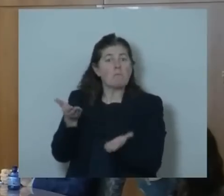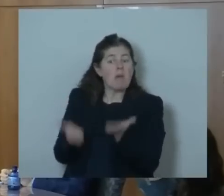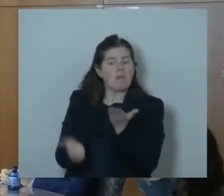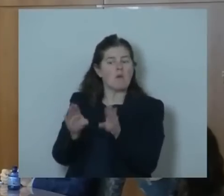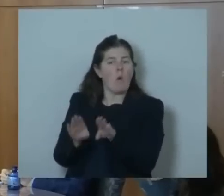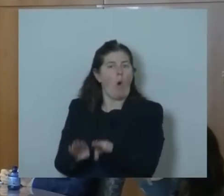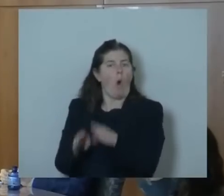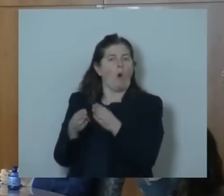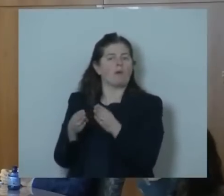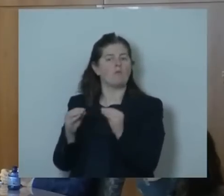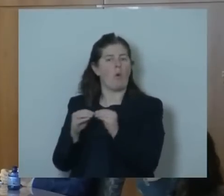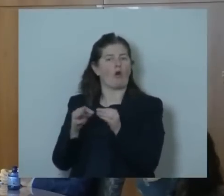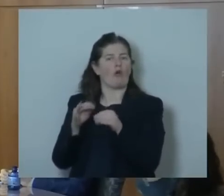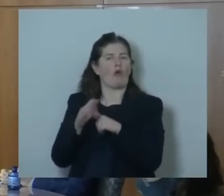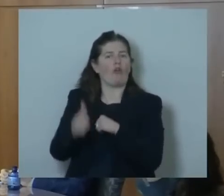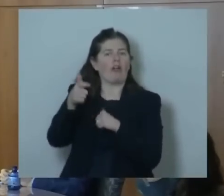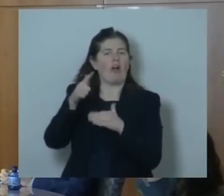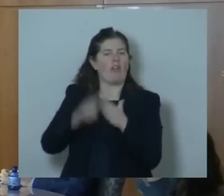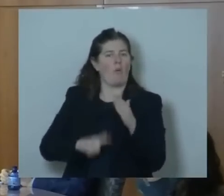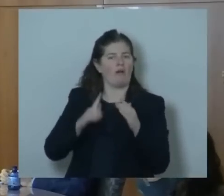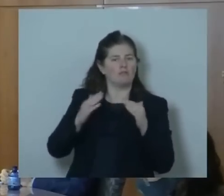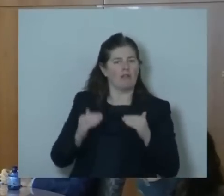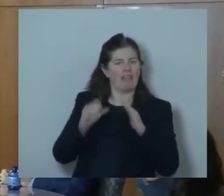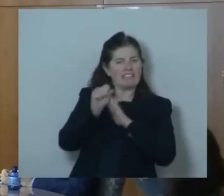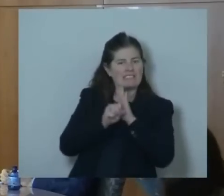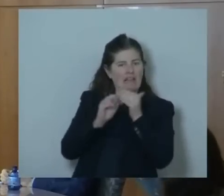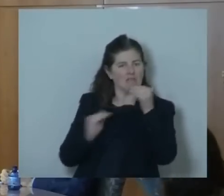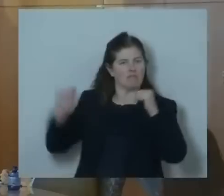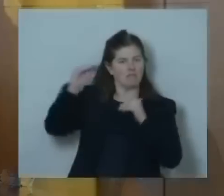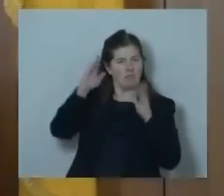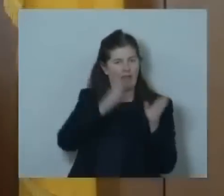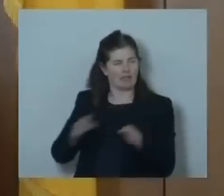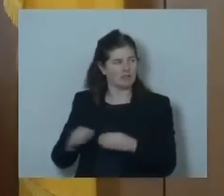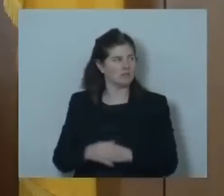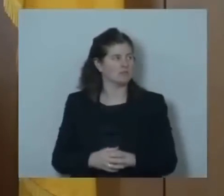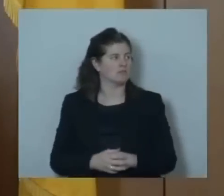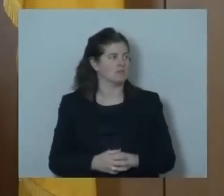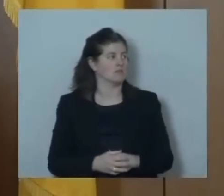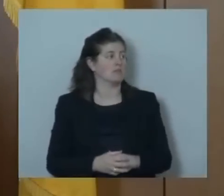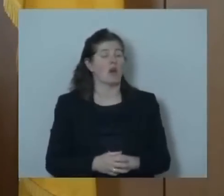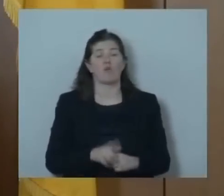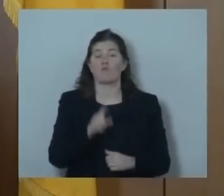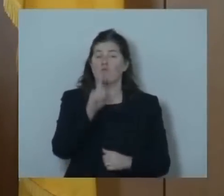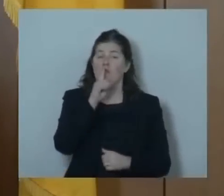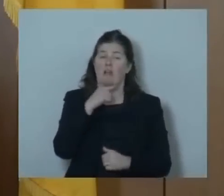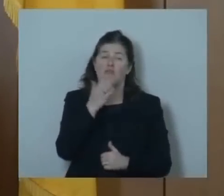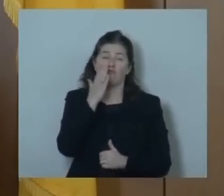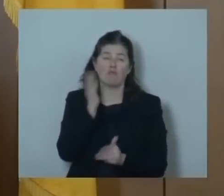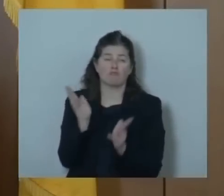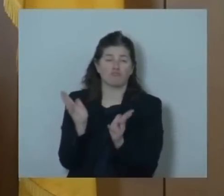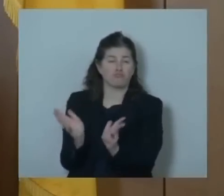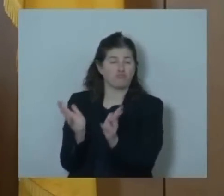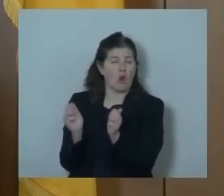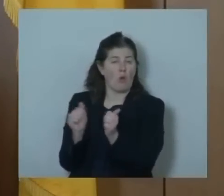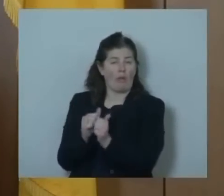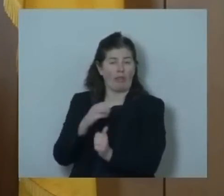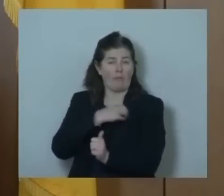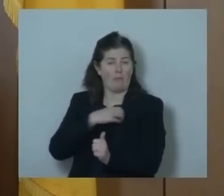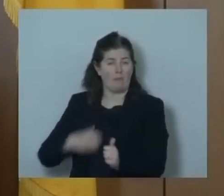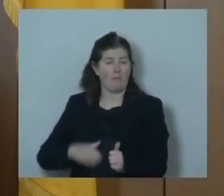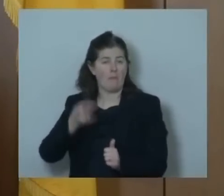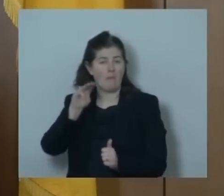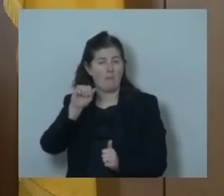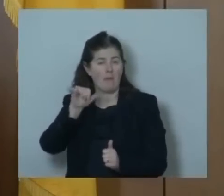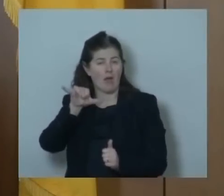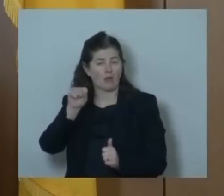open things a little bit earlier than what you guys are anticipating? So I had a really good conversation with mayors today,